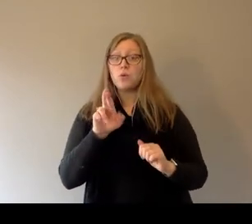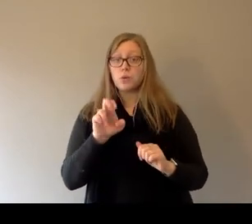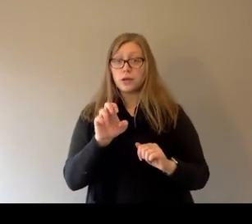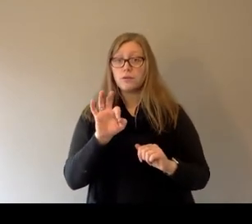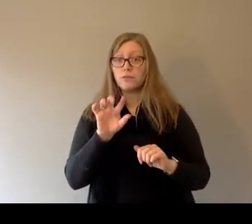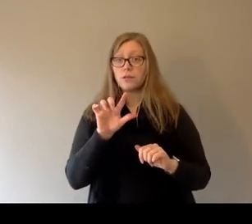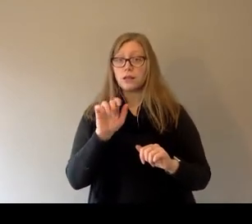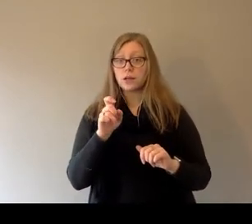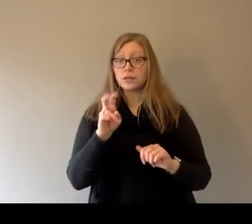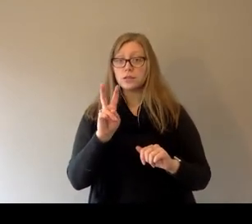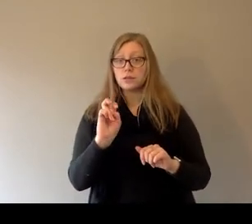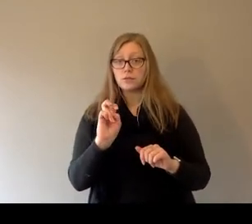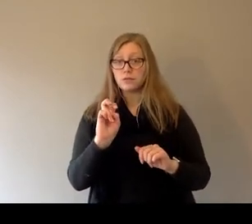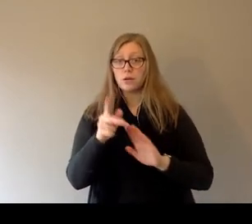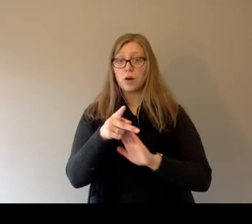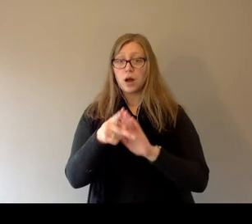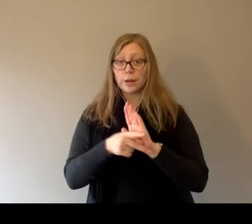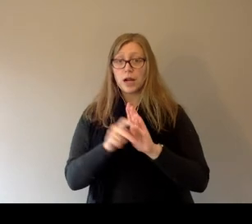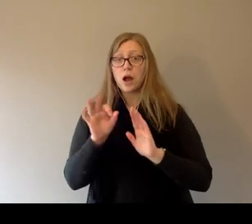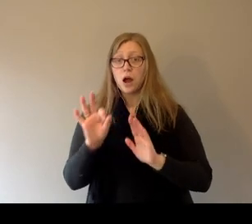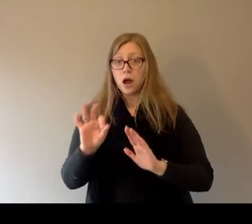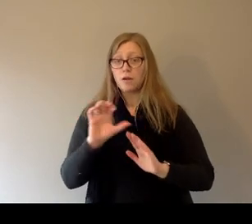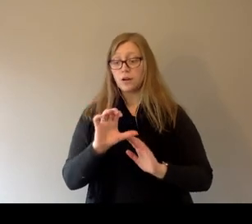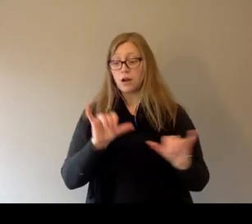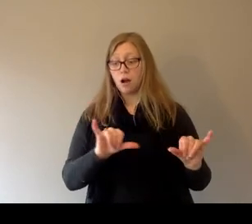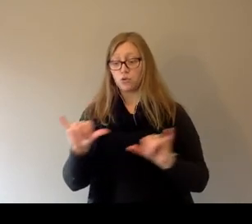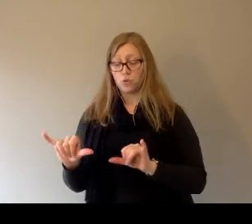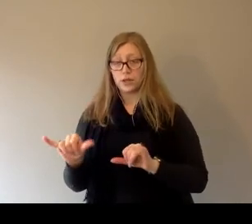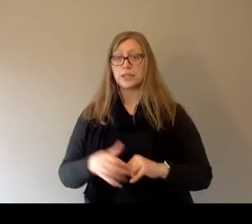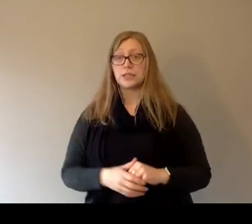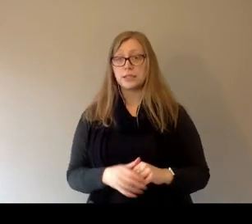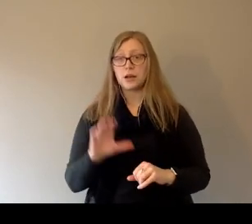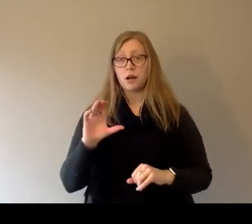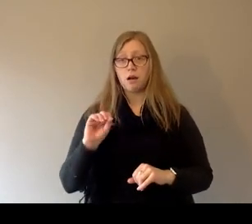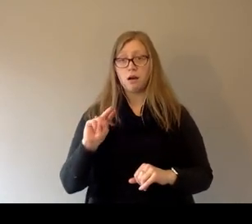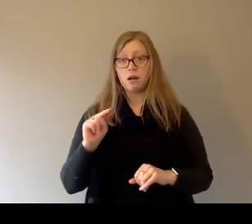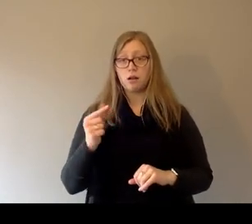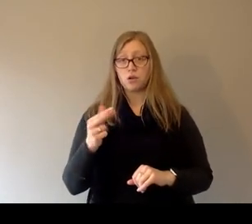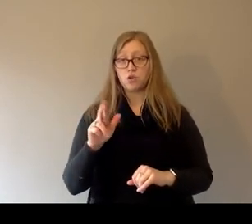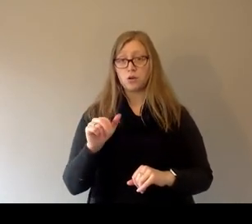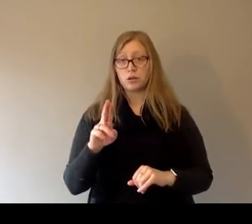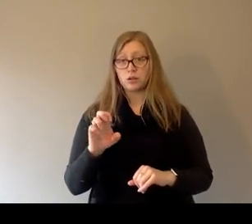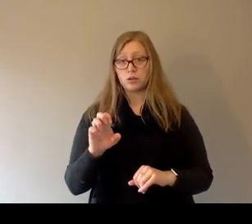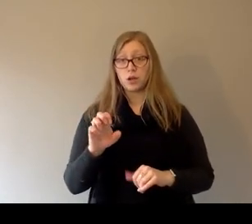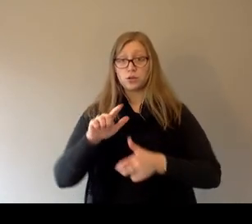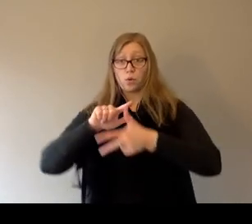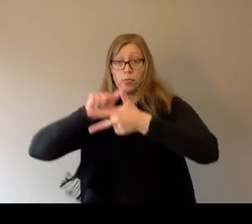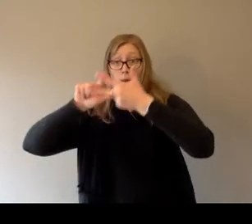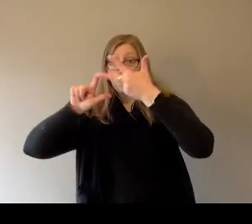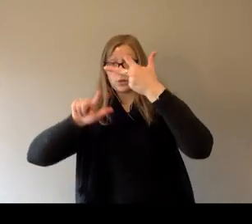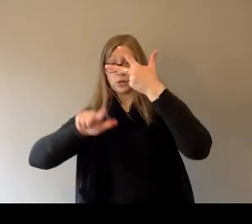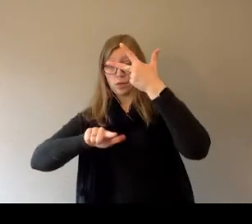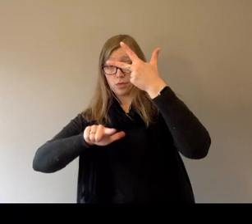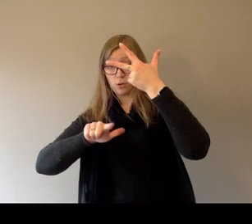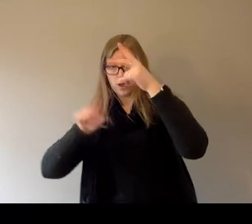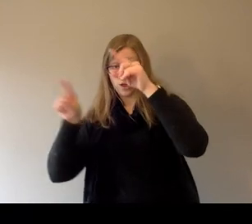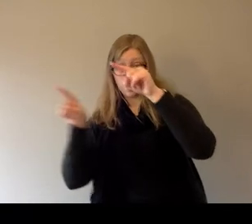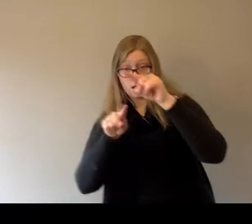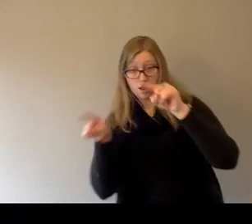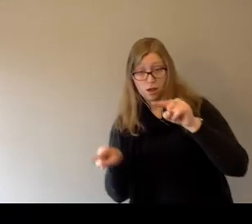property of congruence. So using these three things, they tell